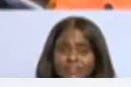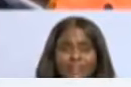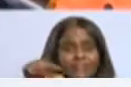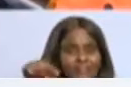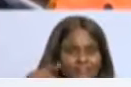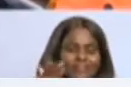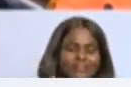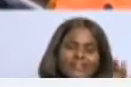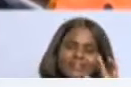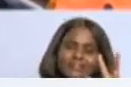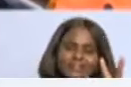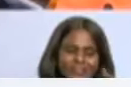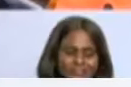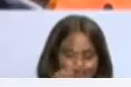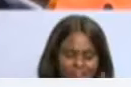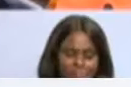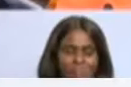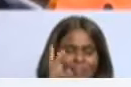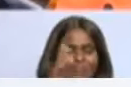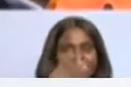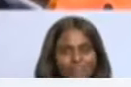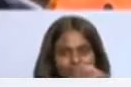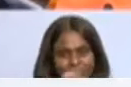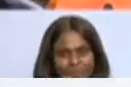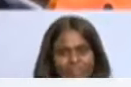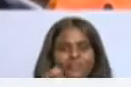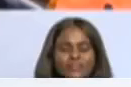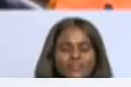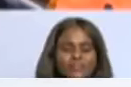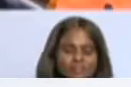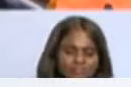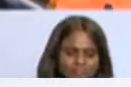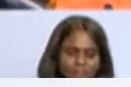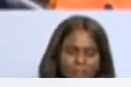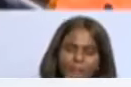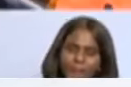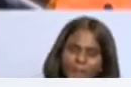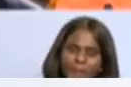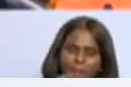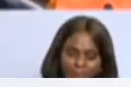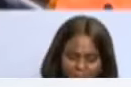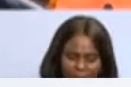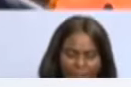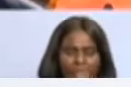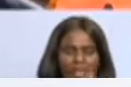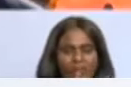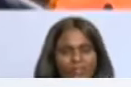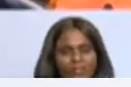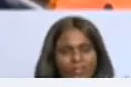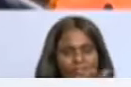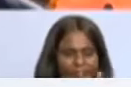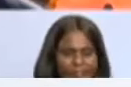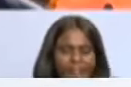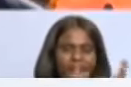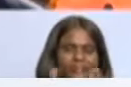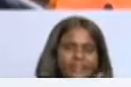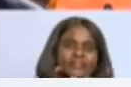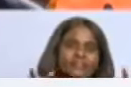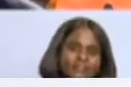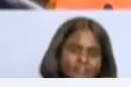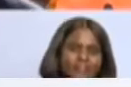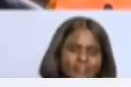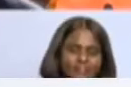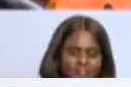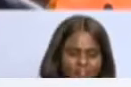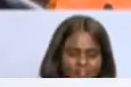The project will contribute to actualizing our aspiration of becoming a transport and logistics hub in our